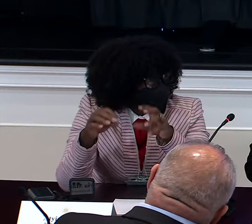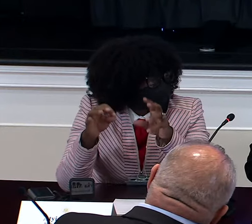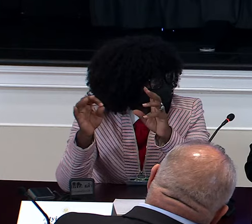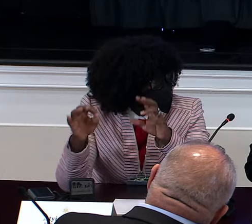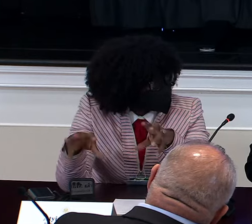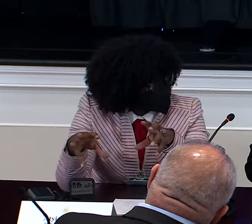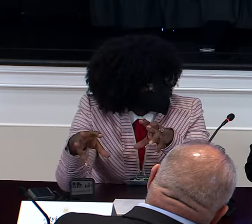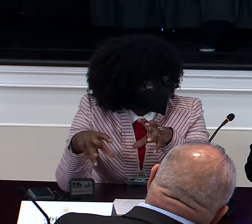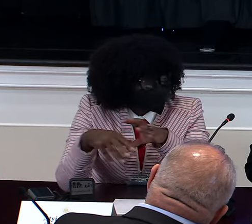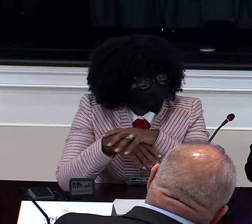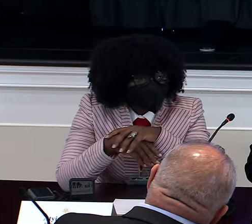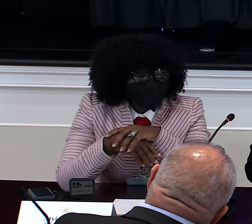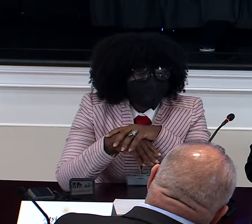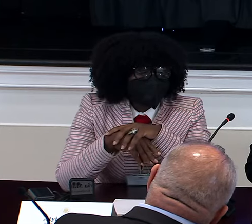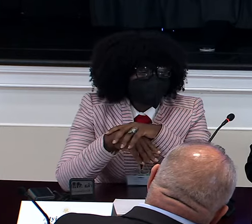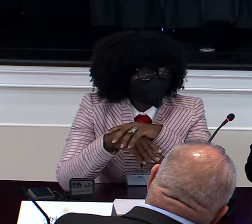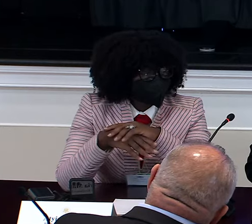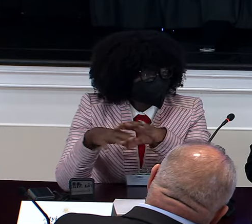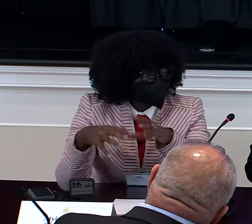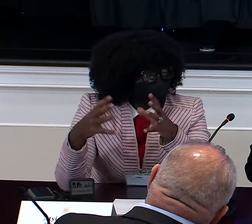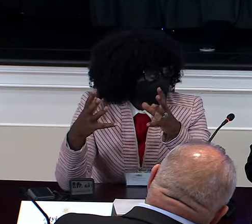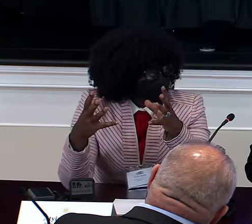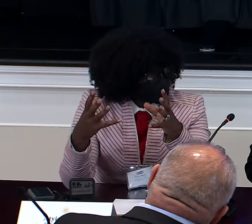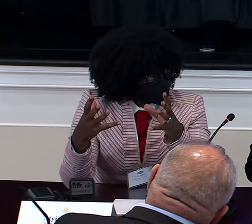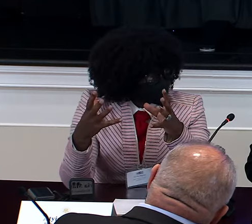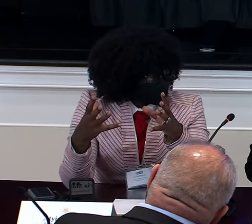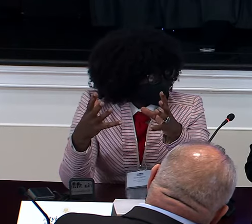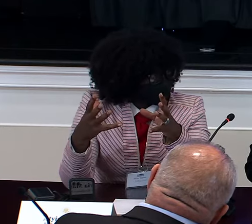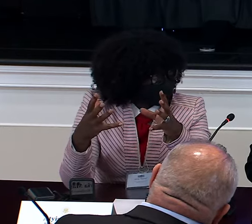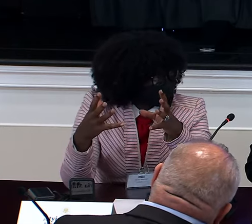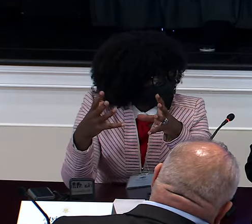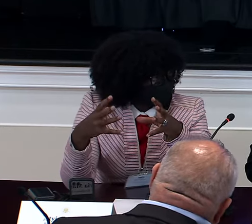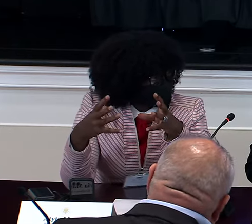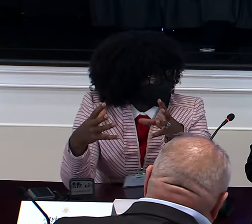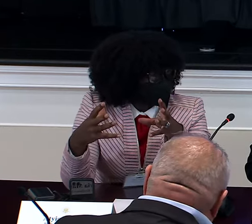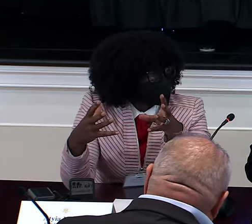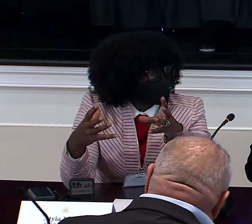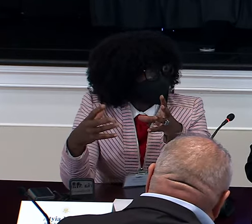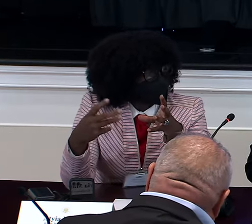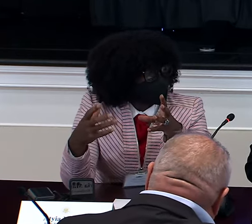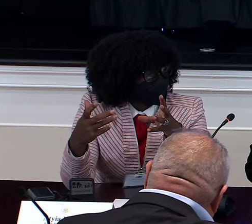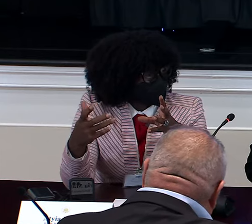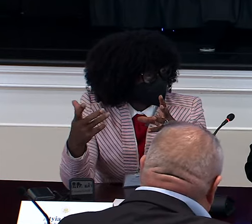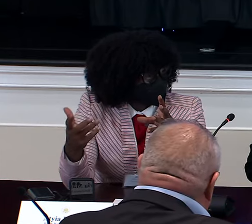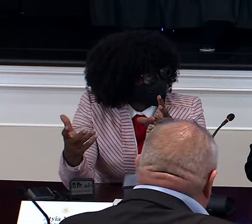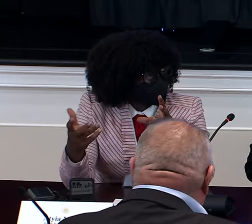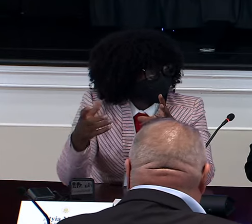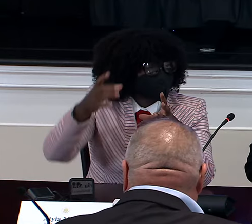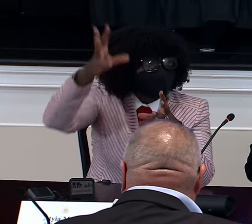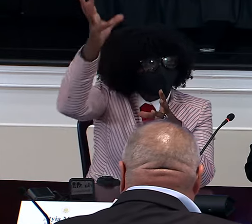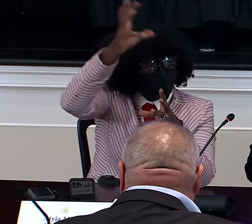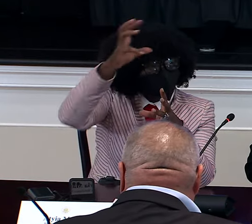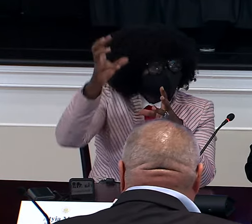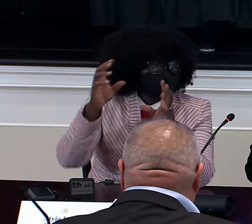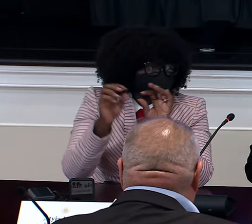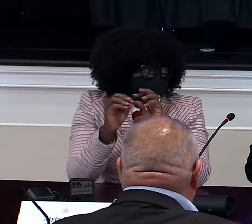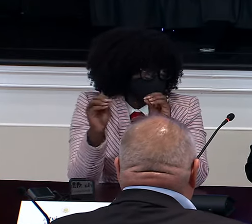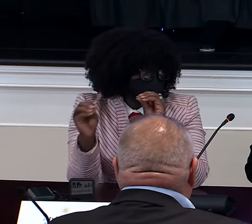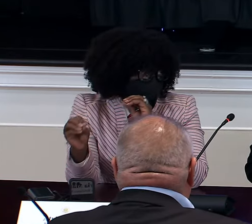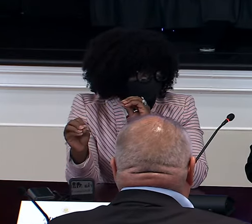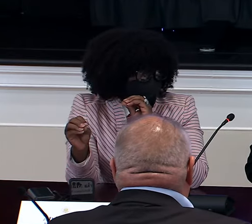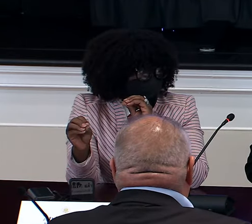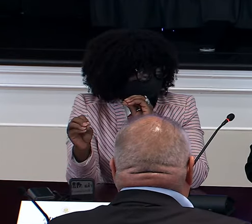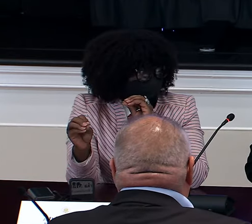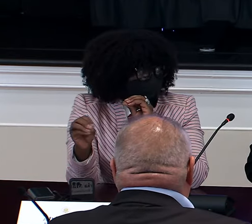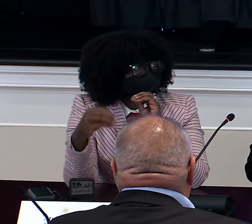Disaster Resilience Zones Act. And I just wanna lift that up as a part of this as we think about where there are opportunities with all of this funding coming